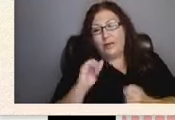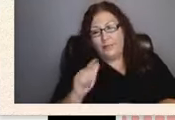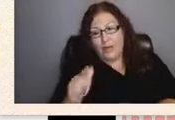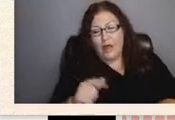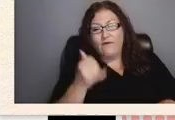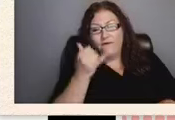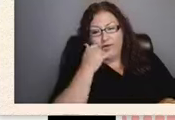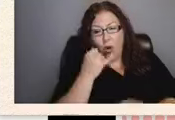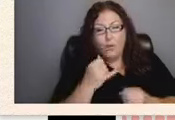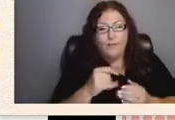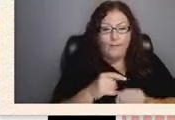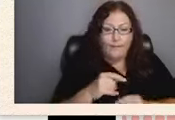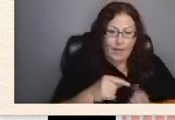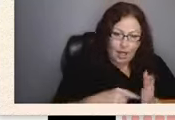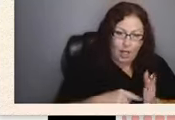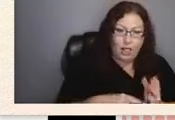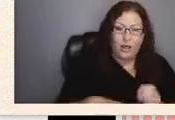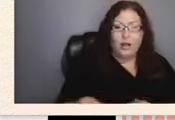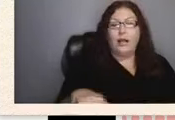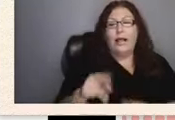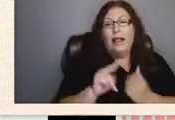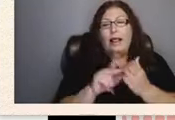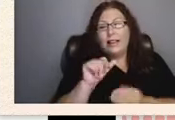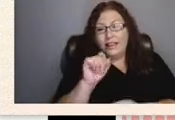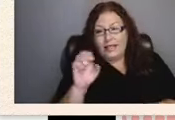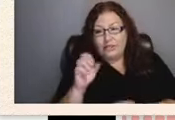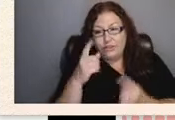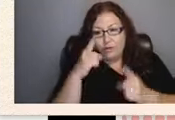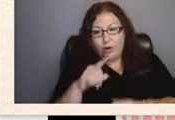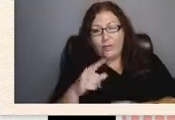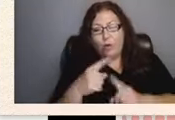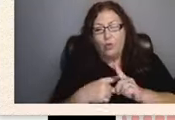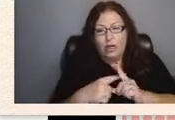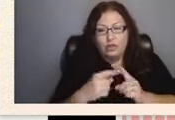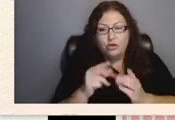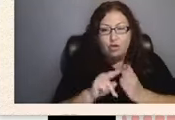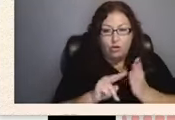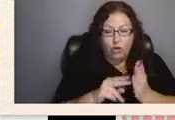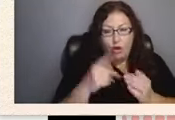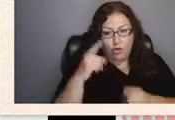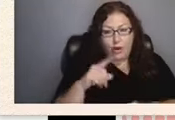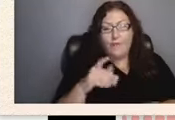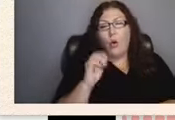bill, lease agreement, rental agreement, or a mortgage letter, and then proof